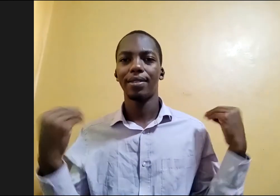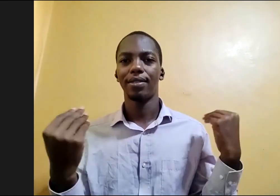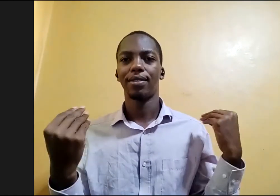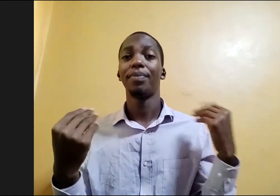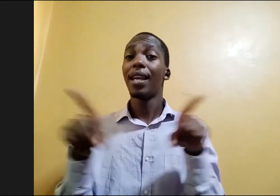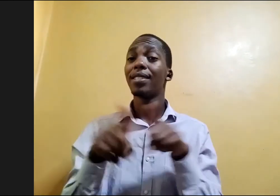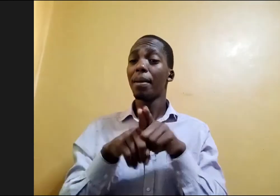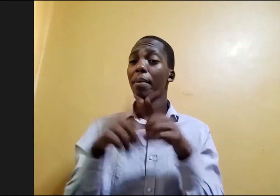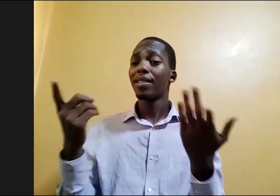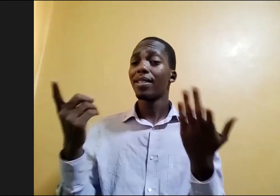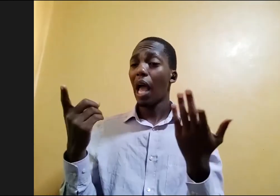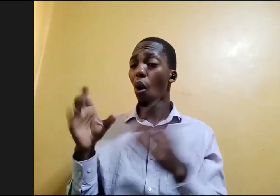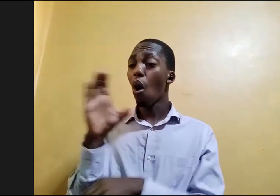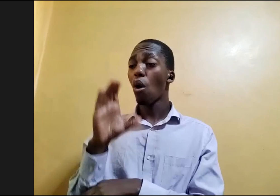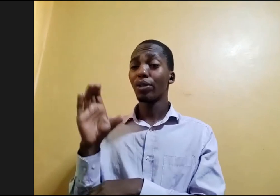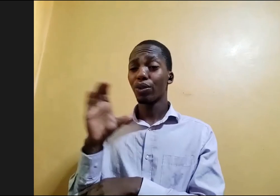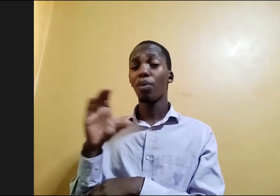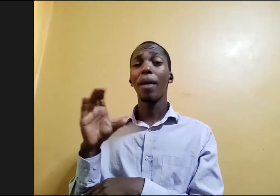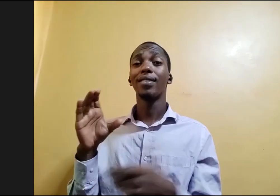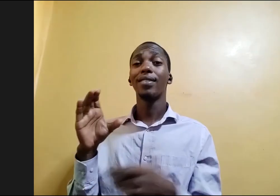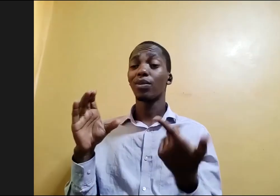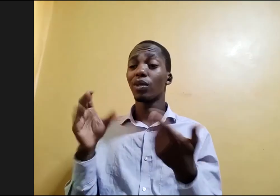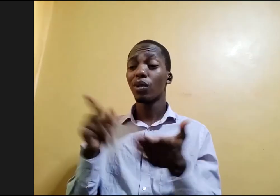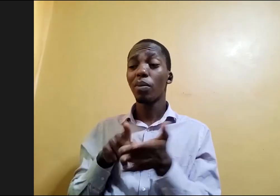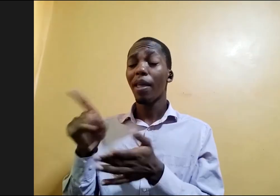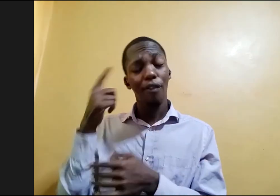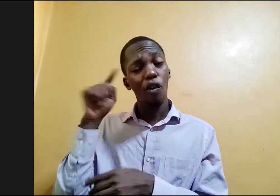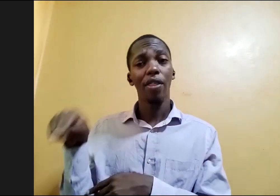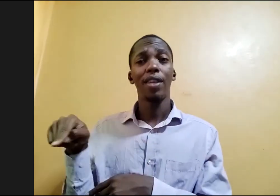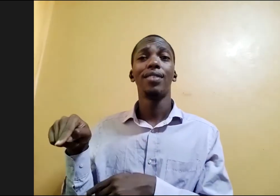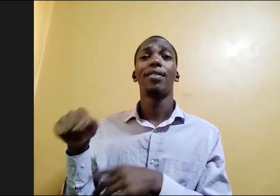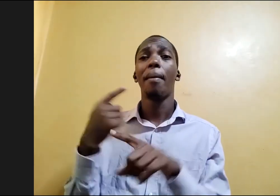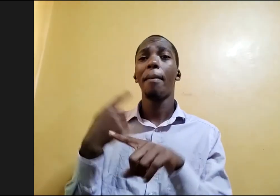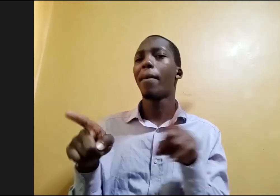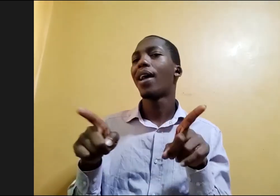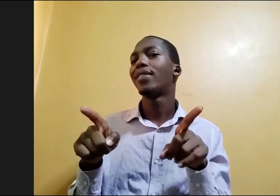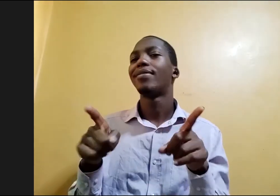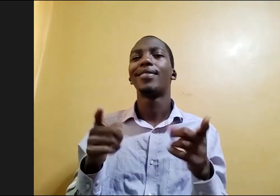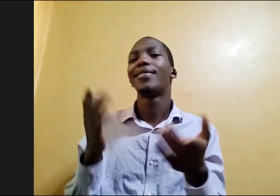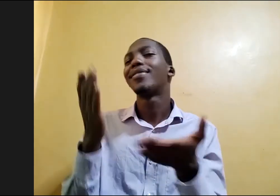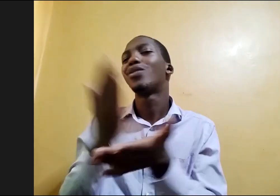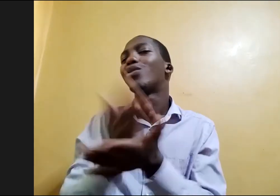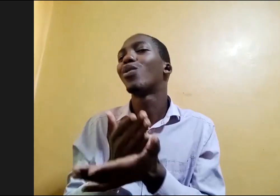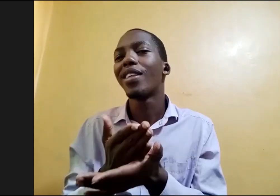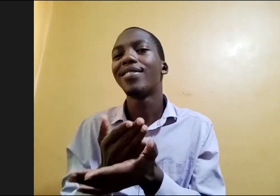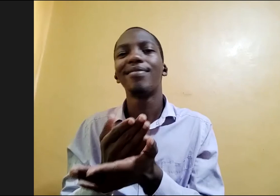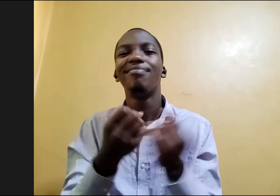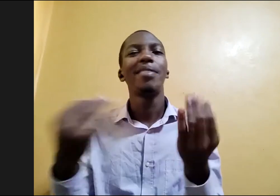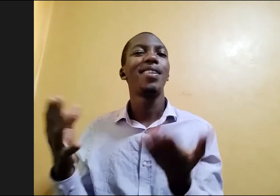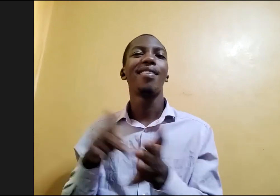you know, we should be paying for this, but the reality is that we're often not, and the